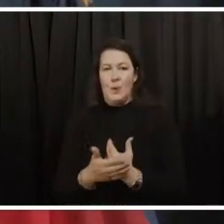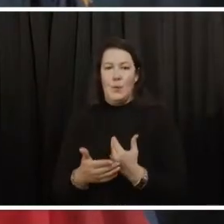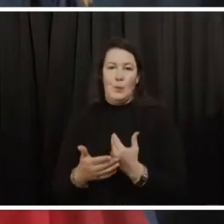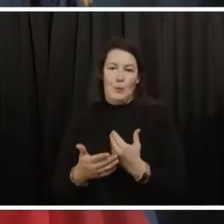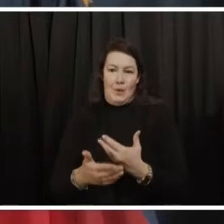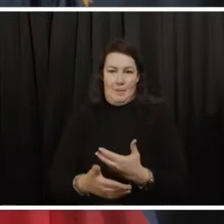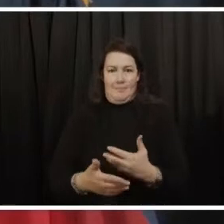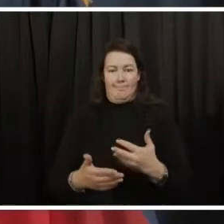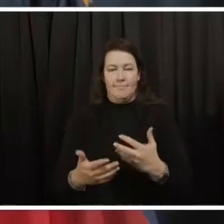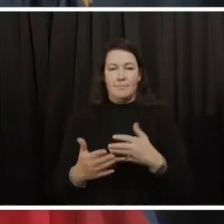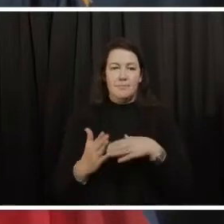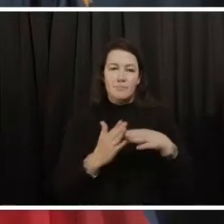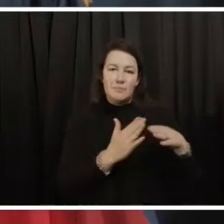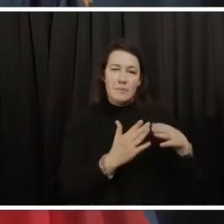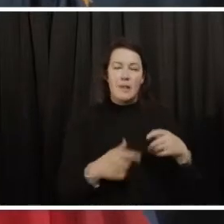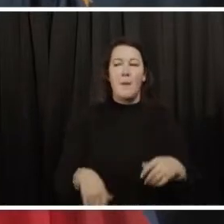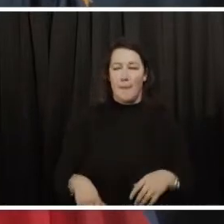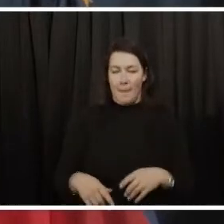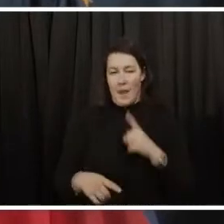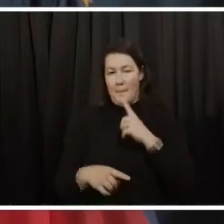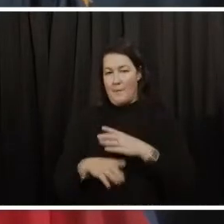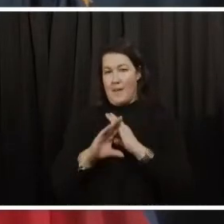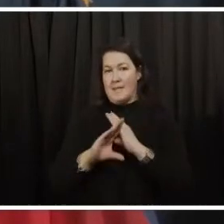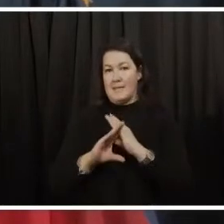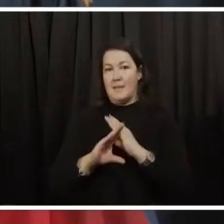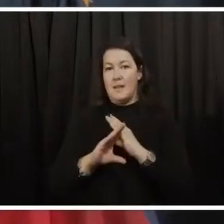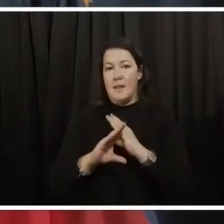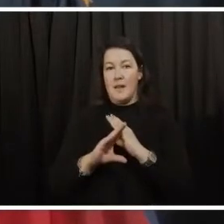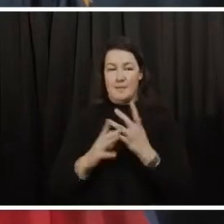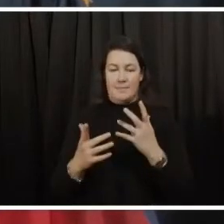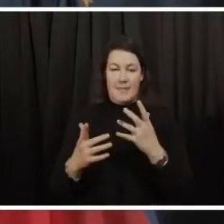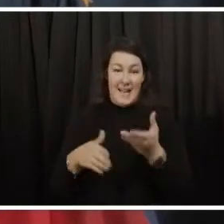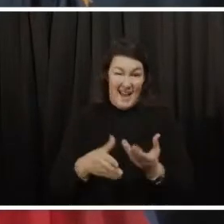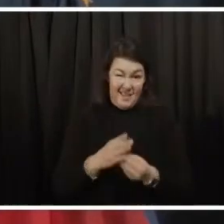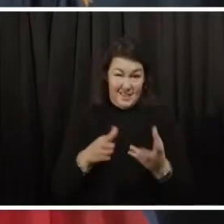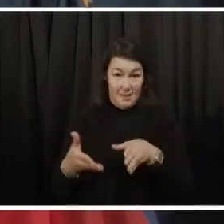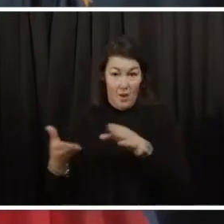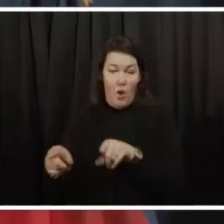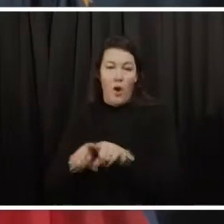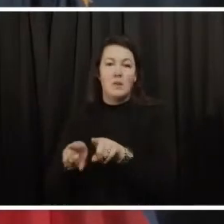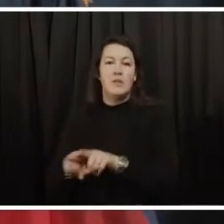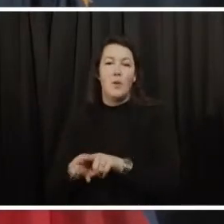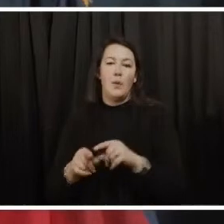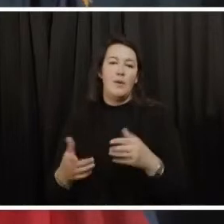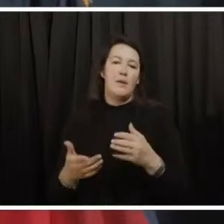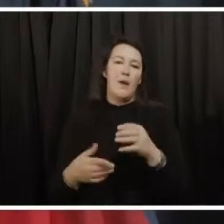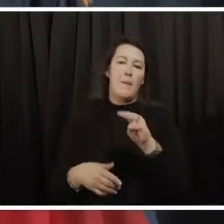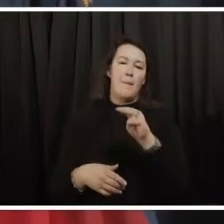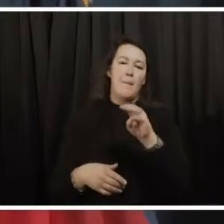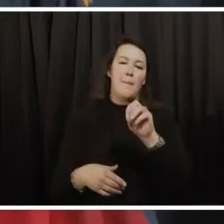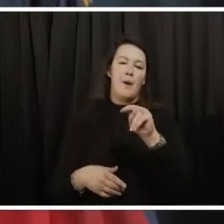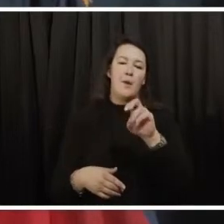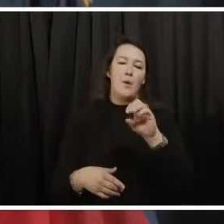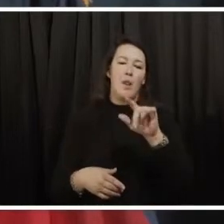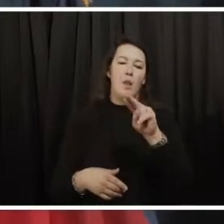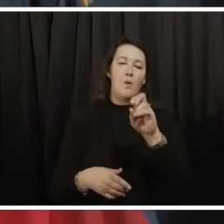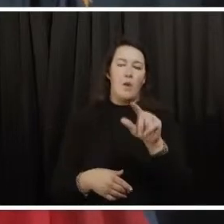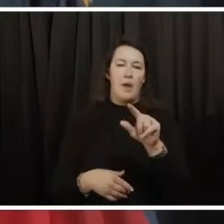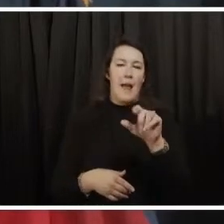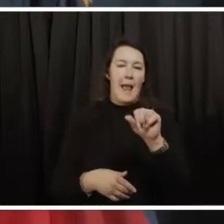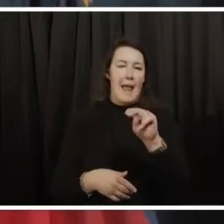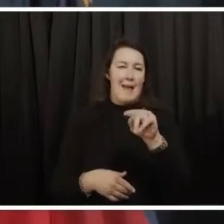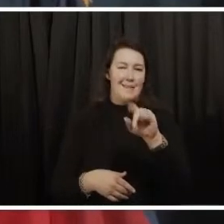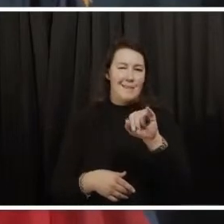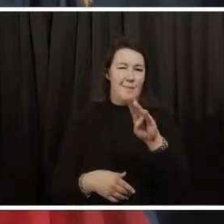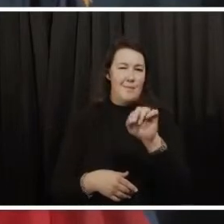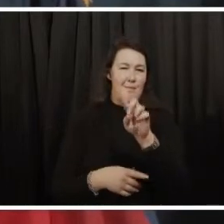COVID-19 hospitalizations and deaths. For those who contract COVID, we also have highly effective monoclonal antibody treatment available. We have